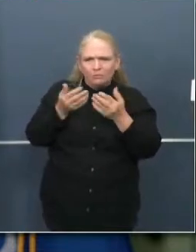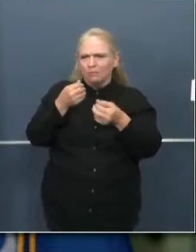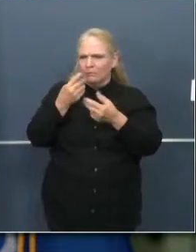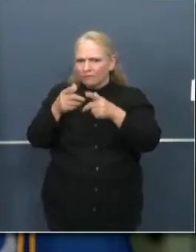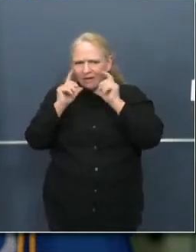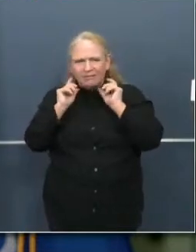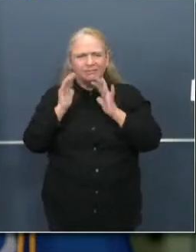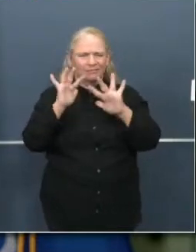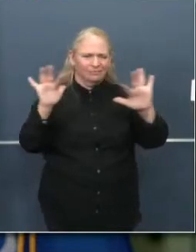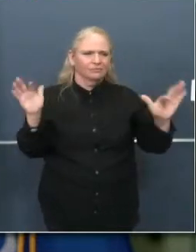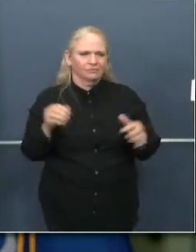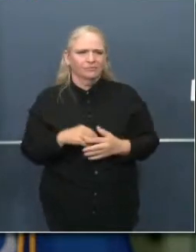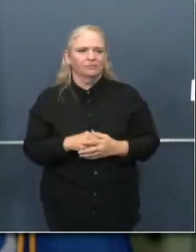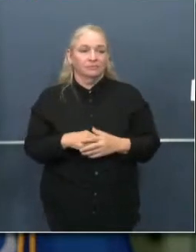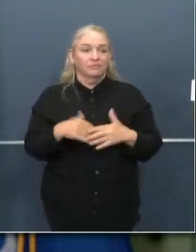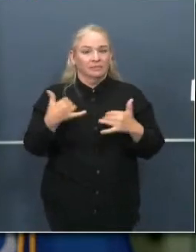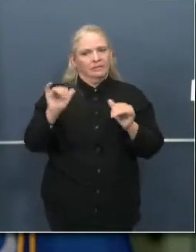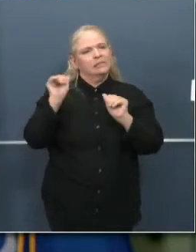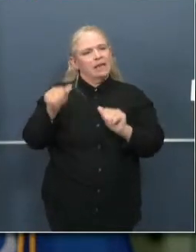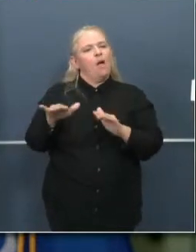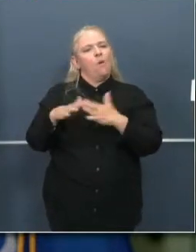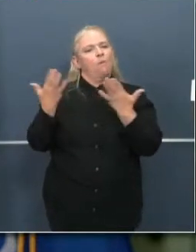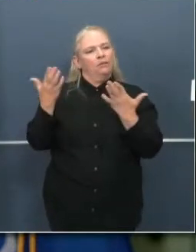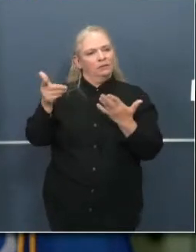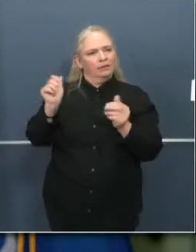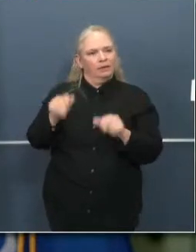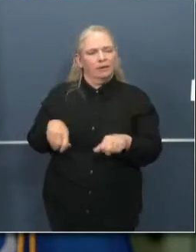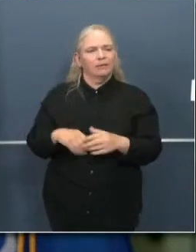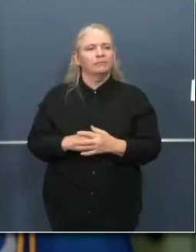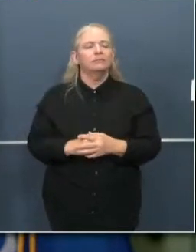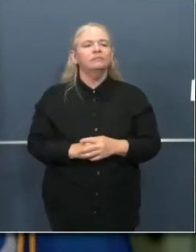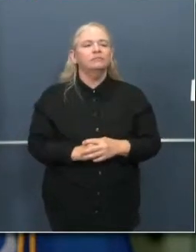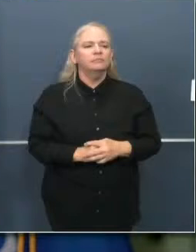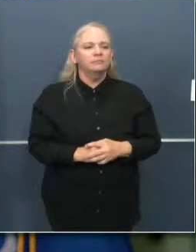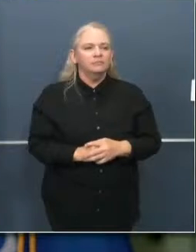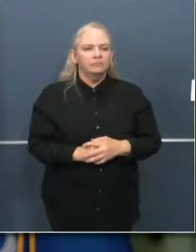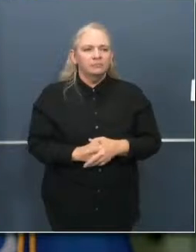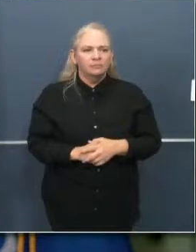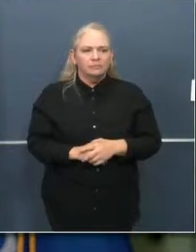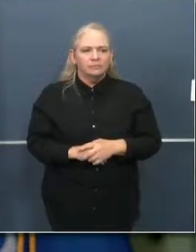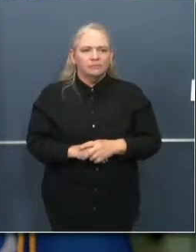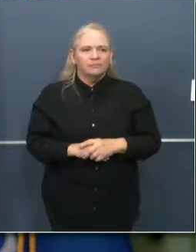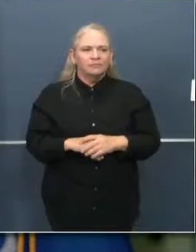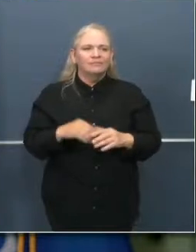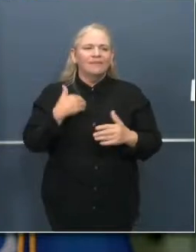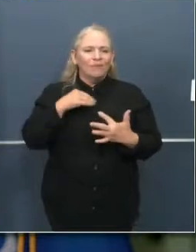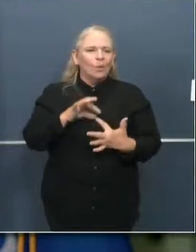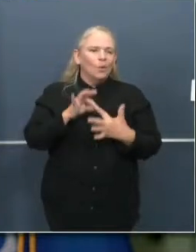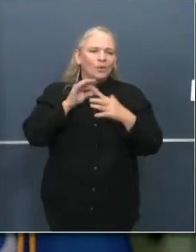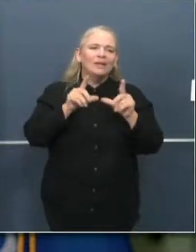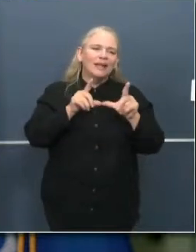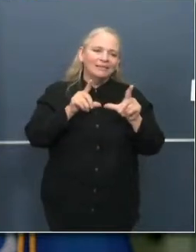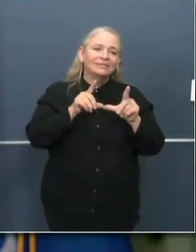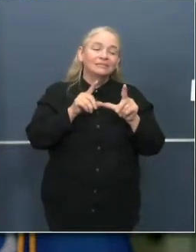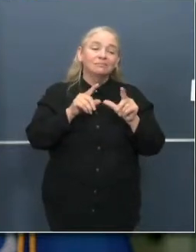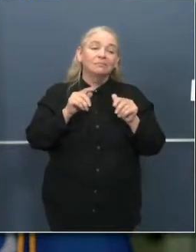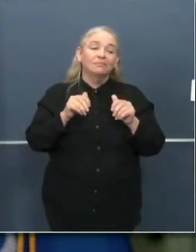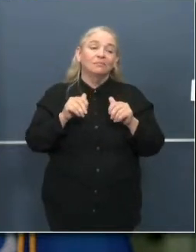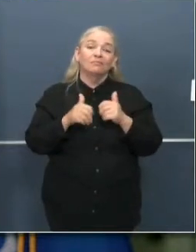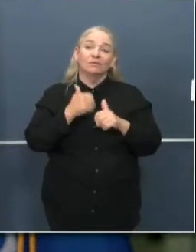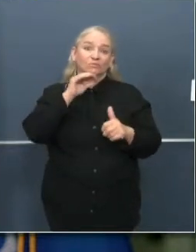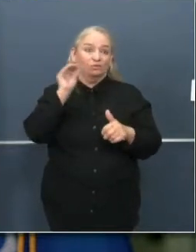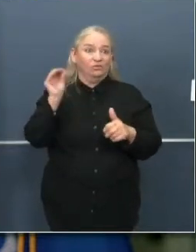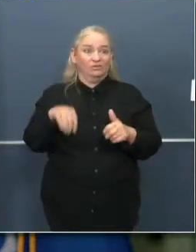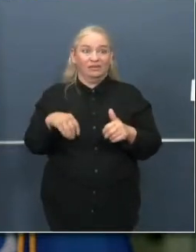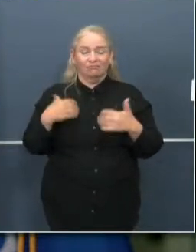licenses. The overwhelming majority of them were conducting themselves outstandingly. So the last count, we